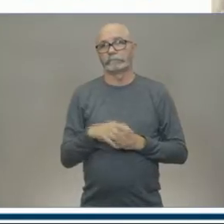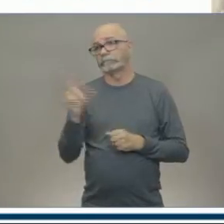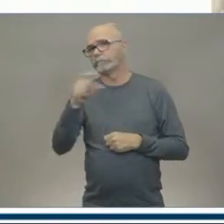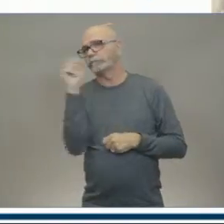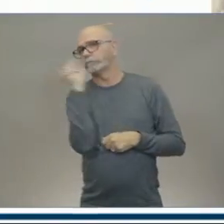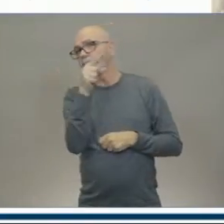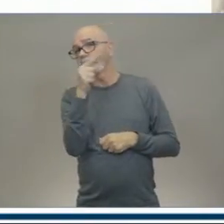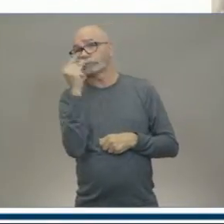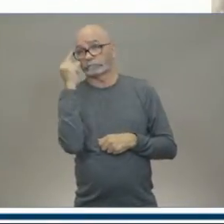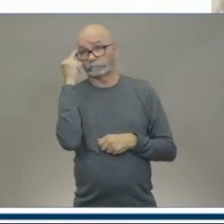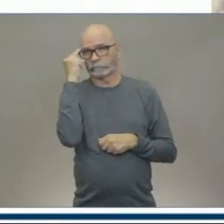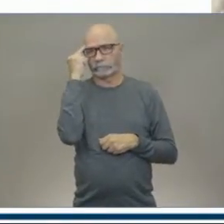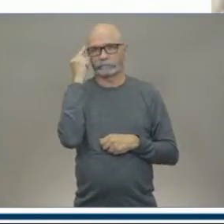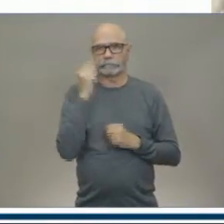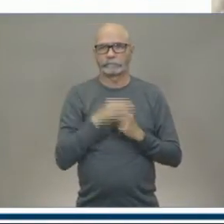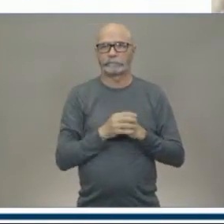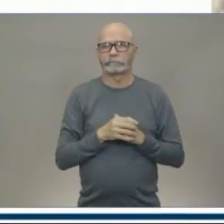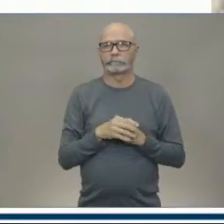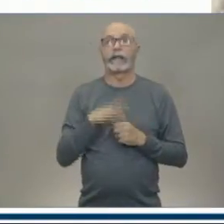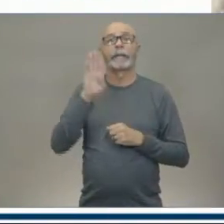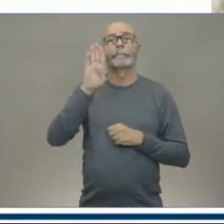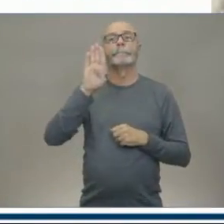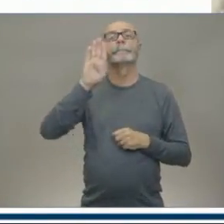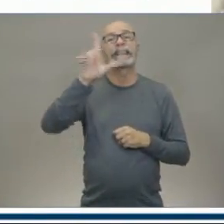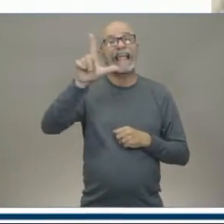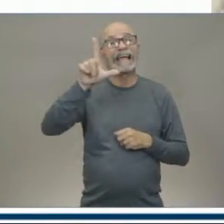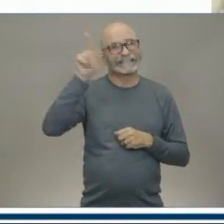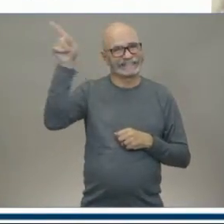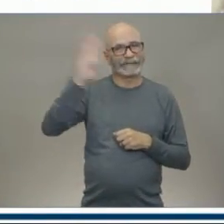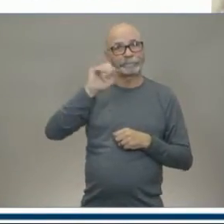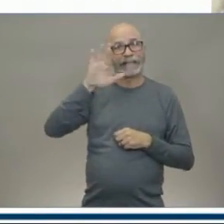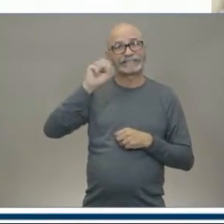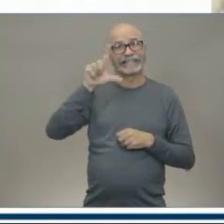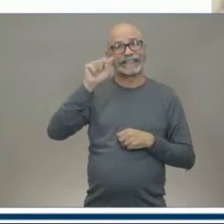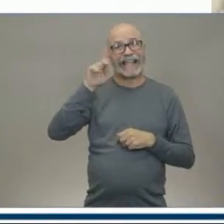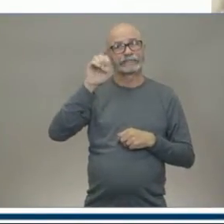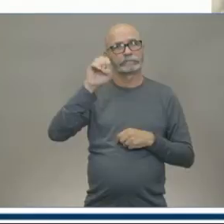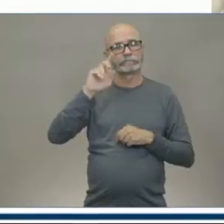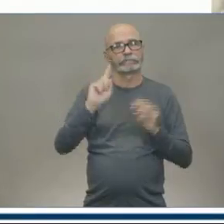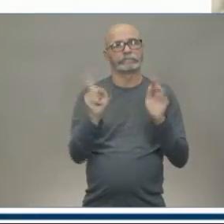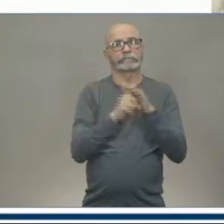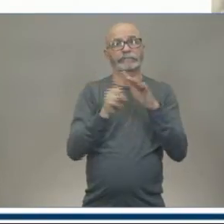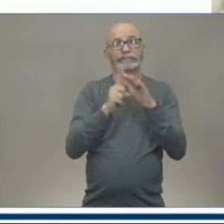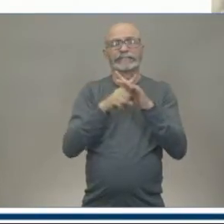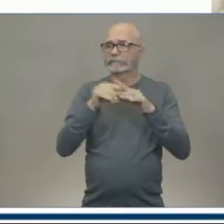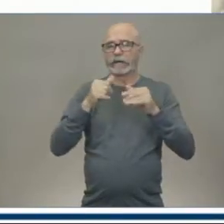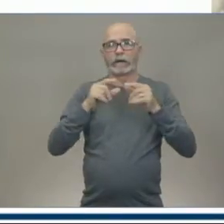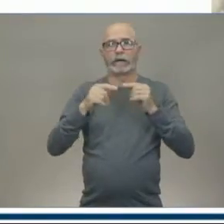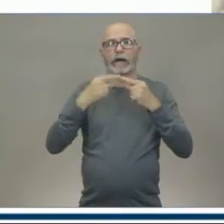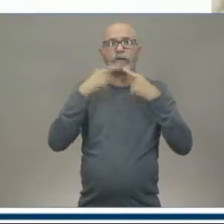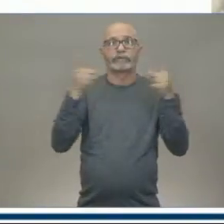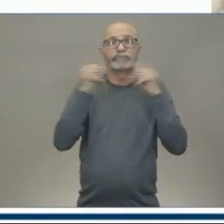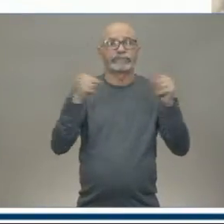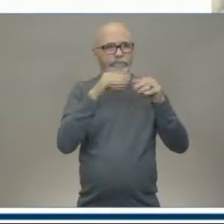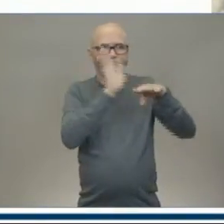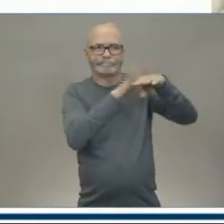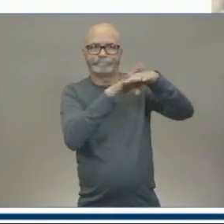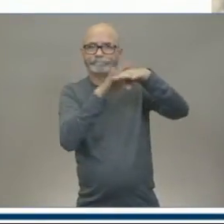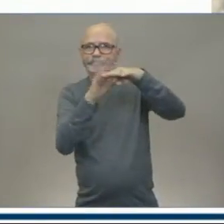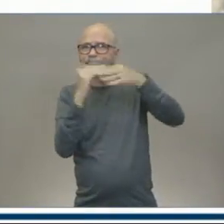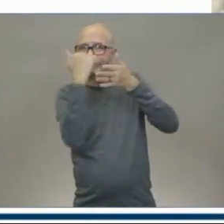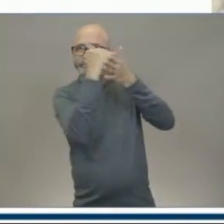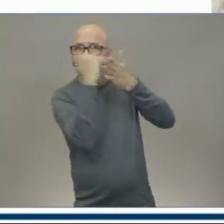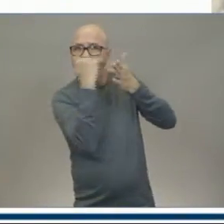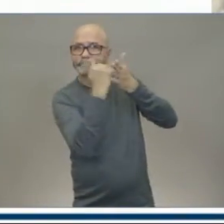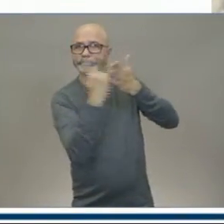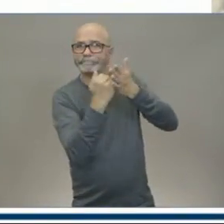shopping districts like Bayers Lake. There's been a lot of advisories that went out over the last few weeks about potential